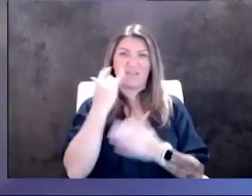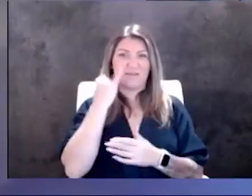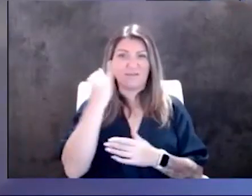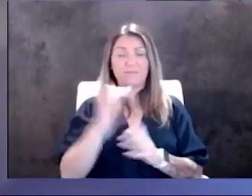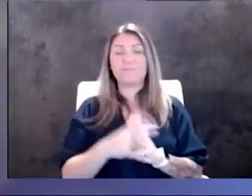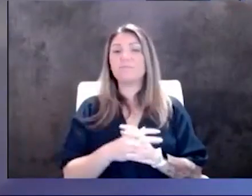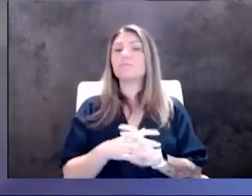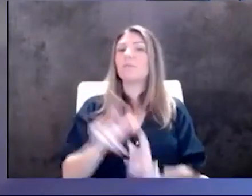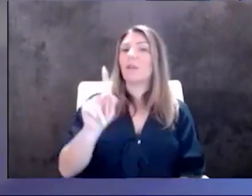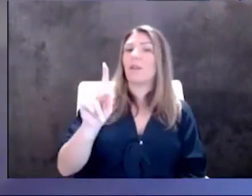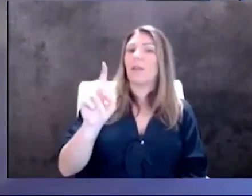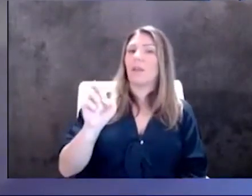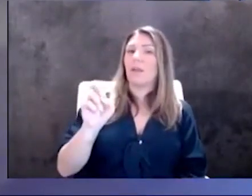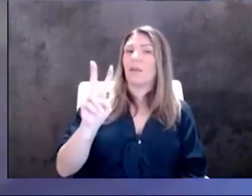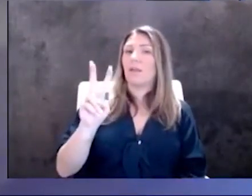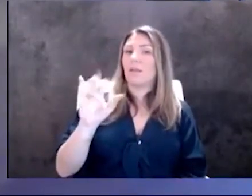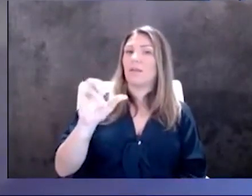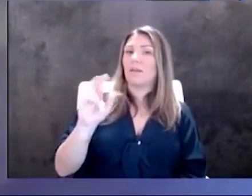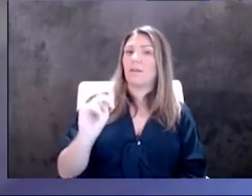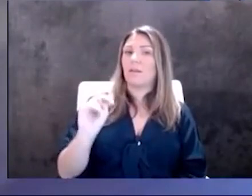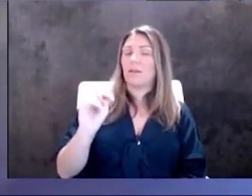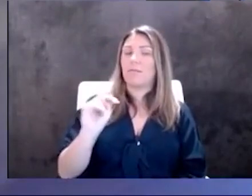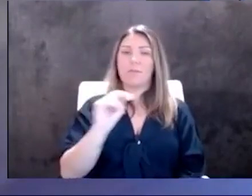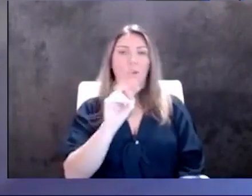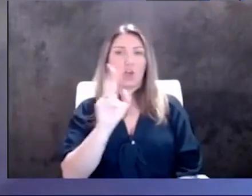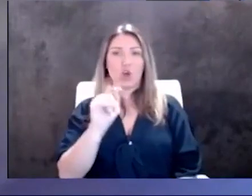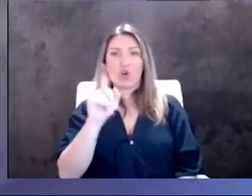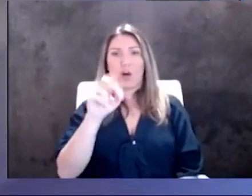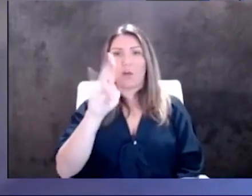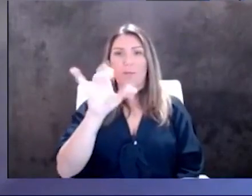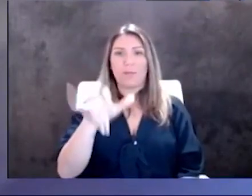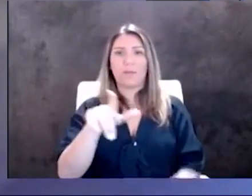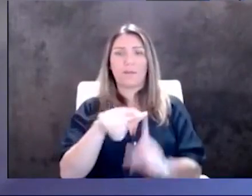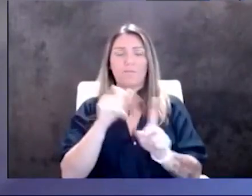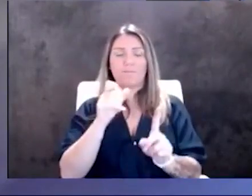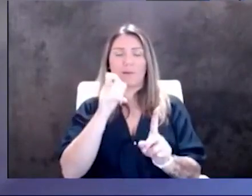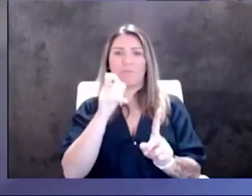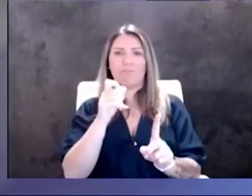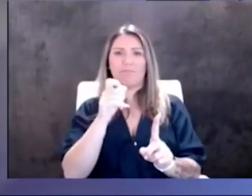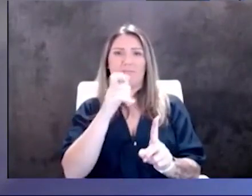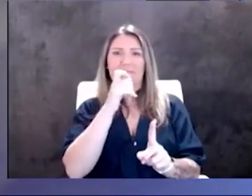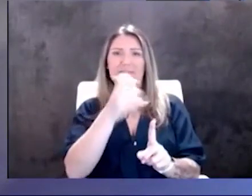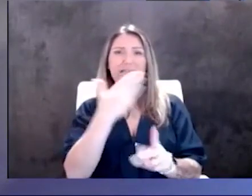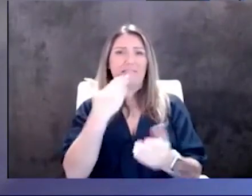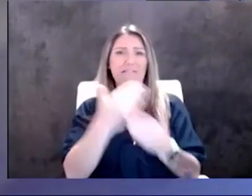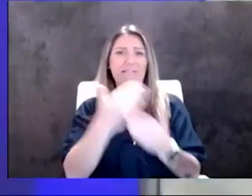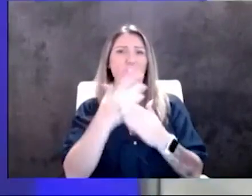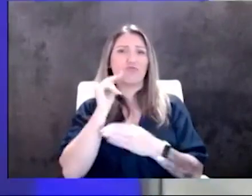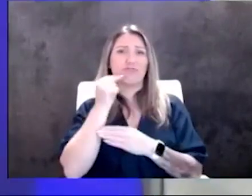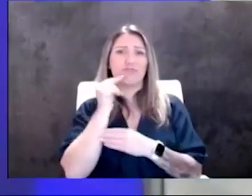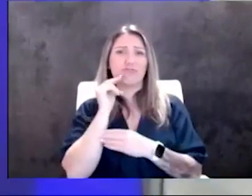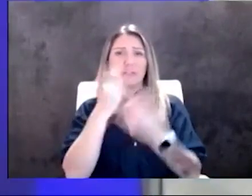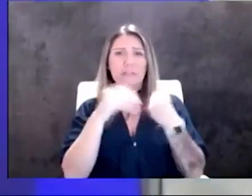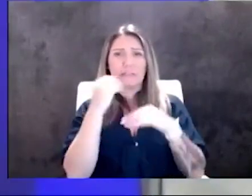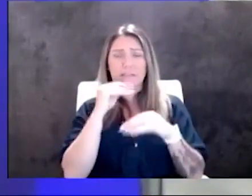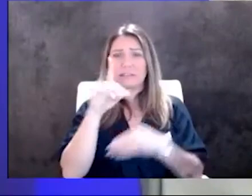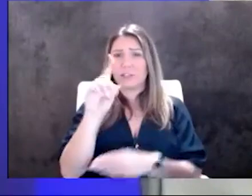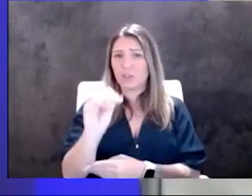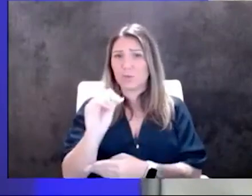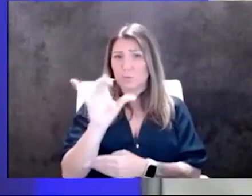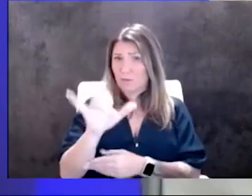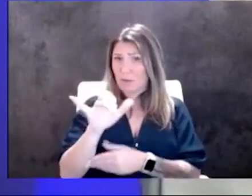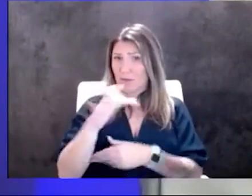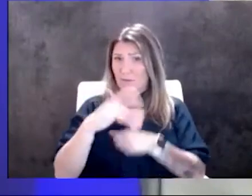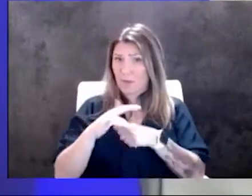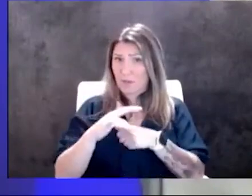says, neuropathy from malnutrition disorder. Is this device available? It can be. Again, the one thing I